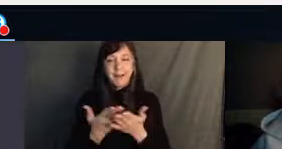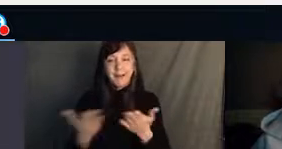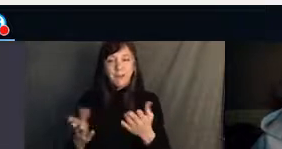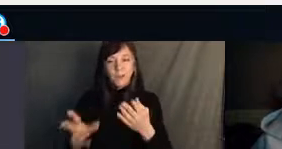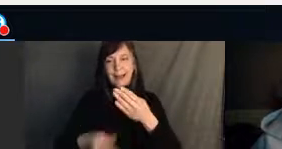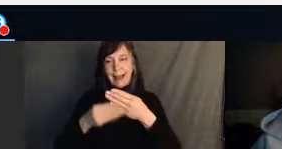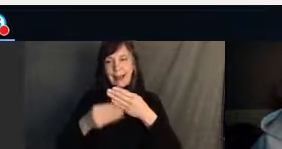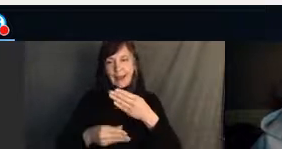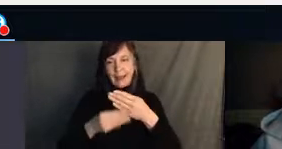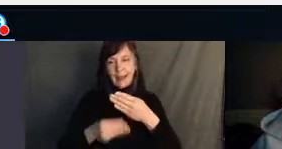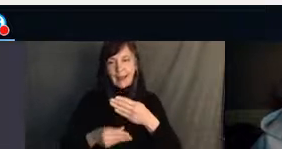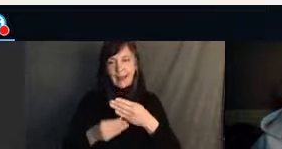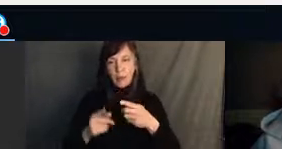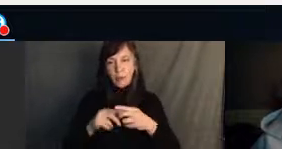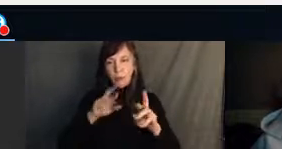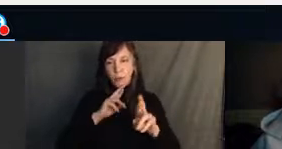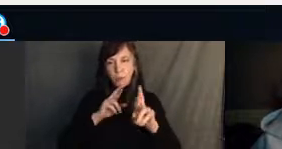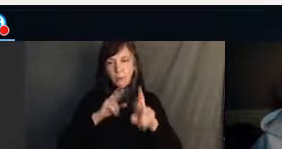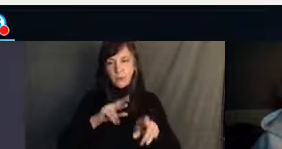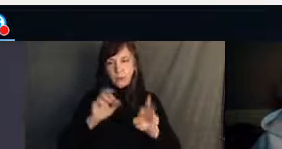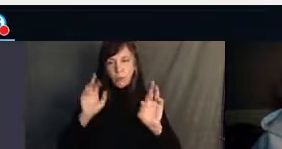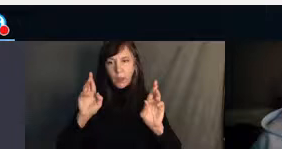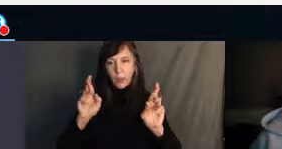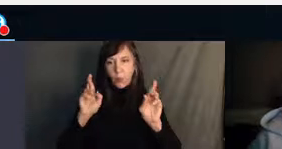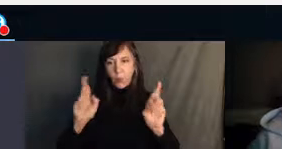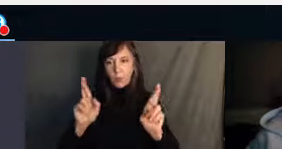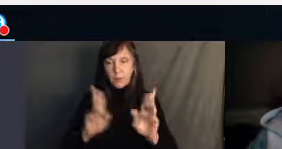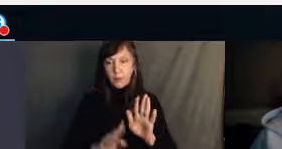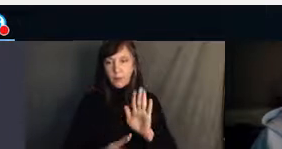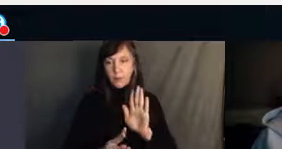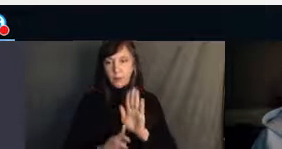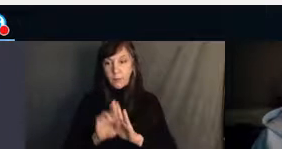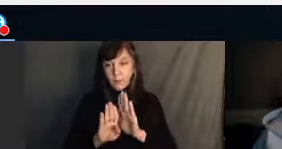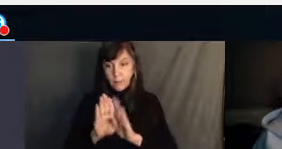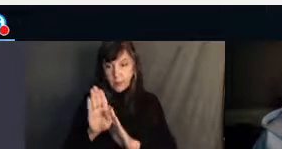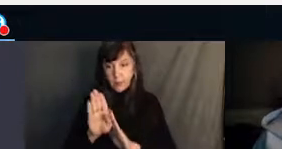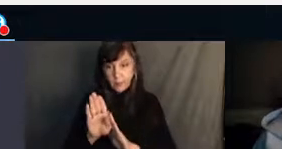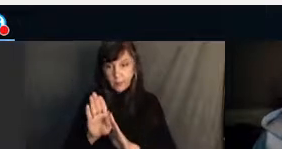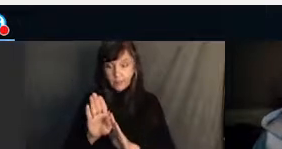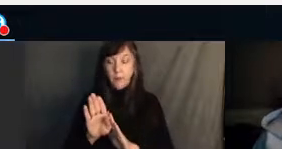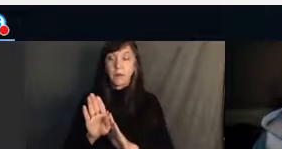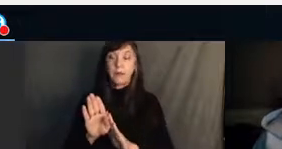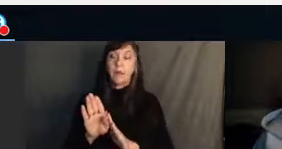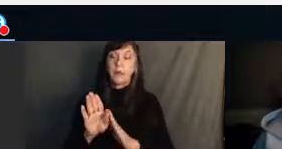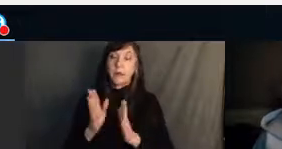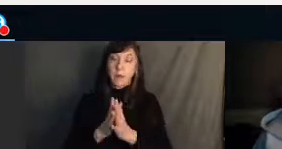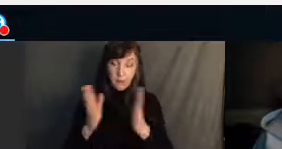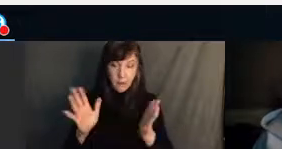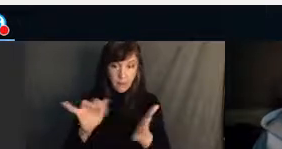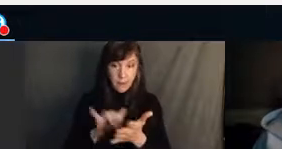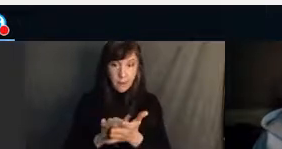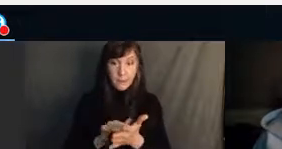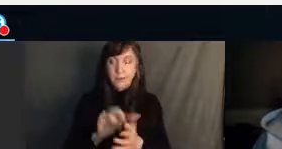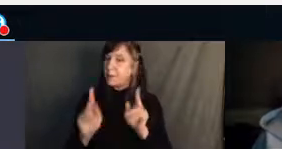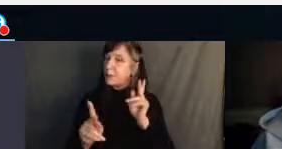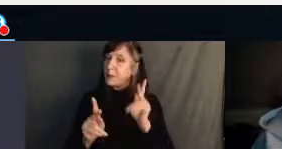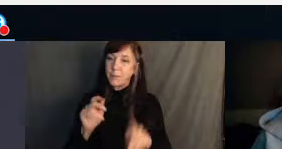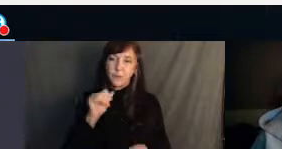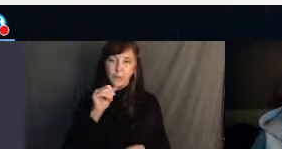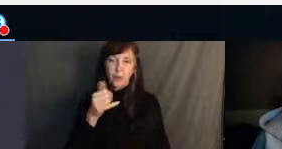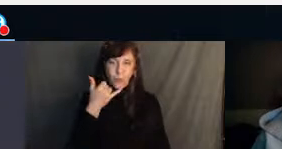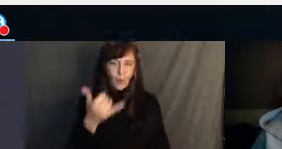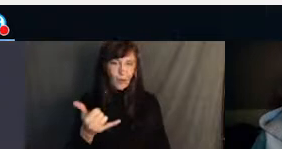the responses that we hope to develop. And a lot of that similarly is that a lot of people do not call the